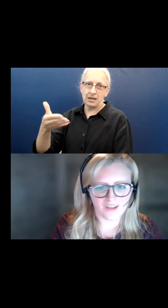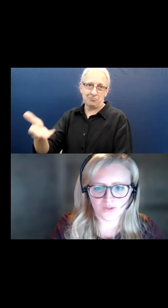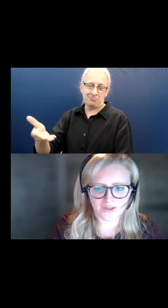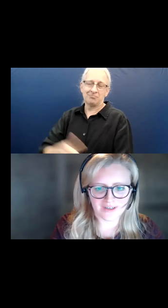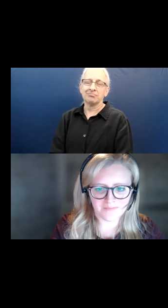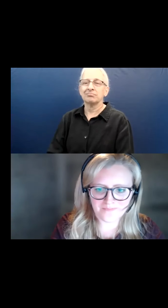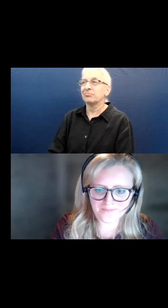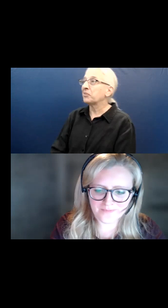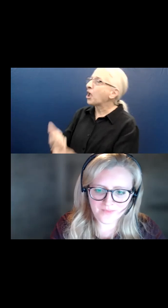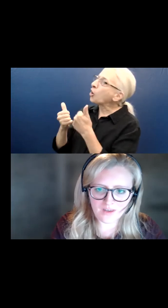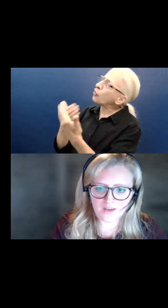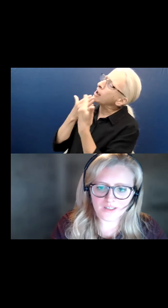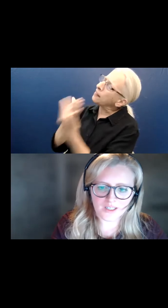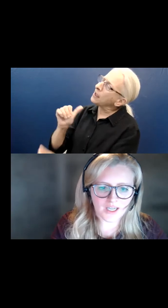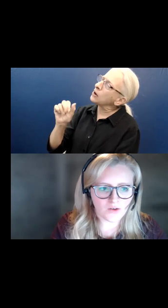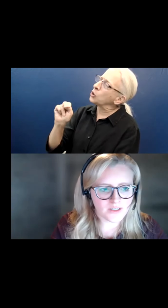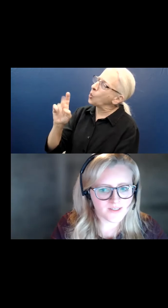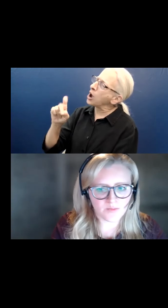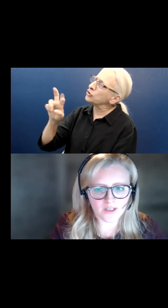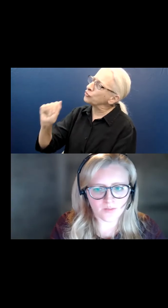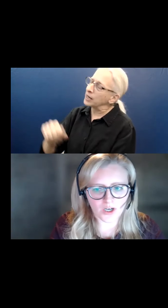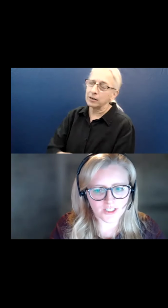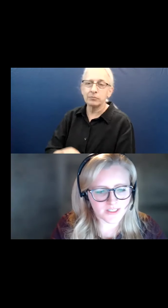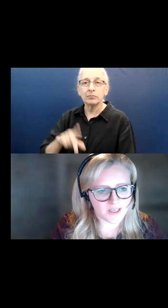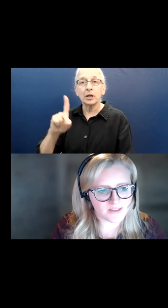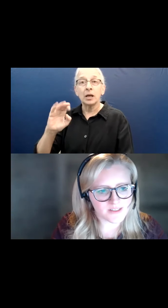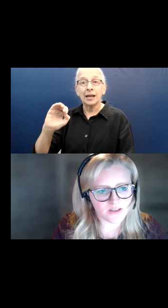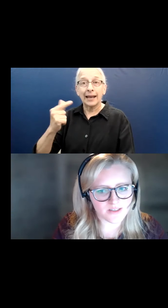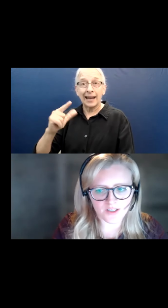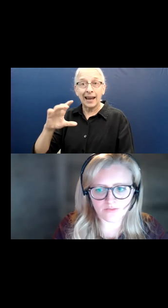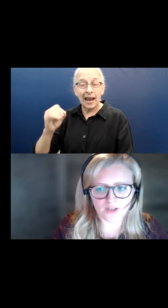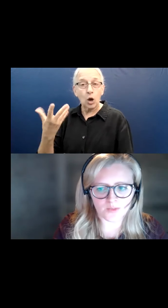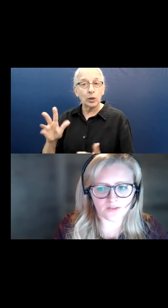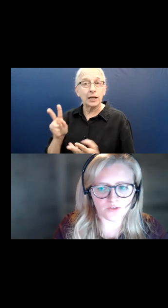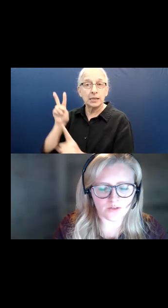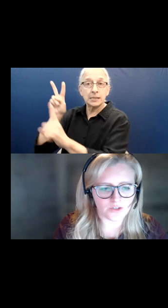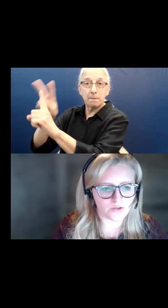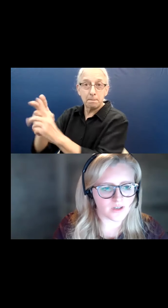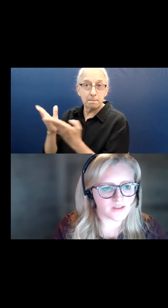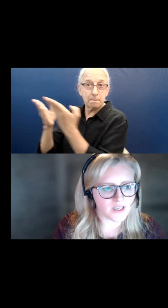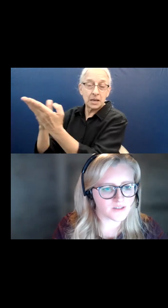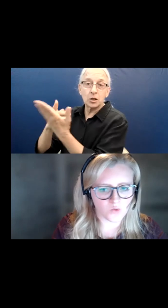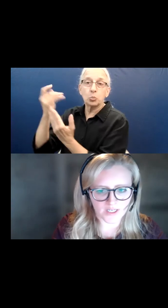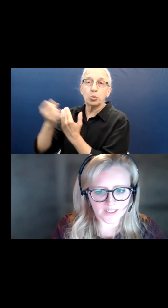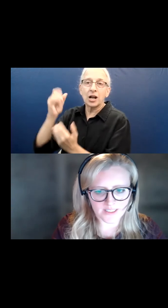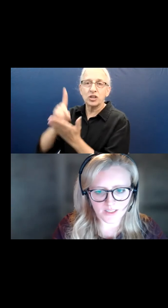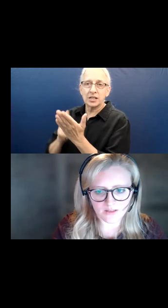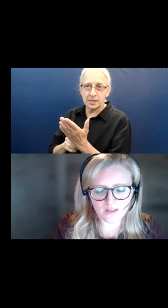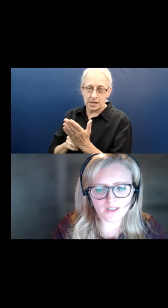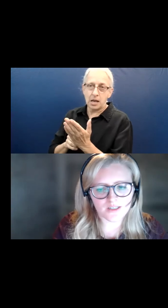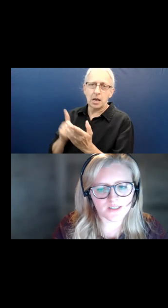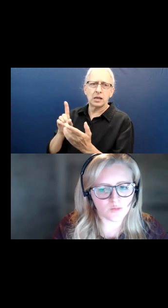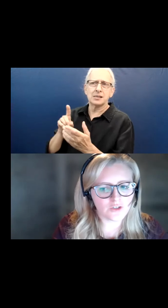Great, thank you, Andrea. King County submitted project designs to the City of Redmond for review in late